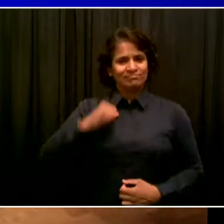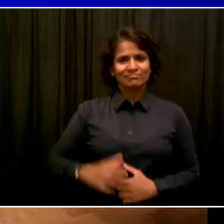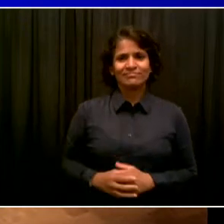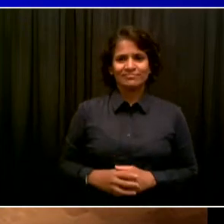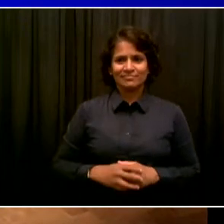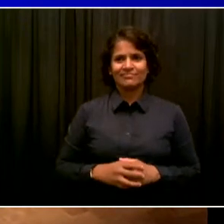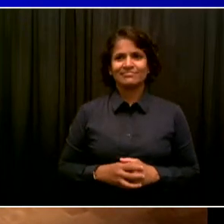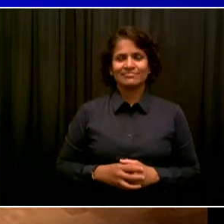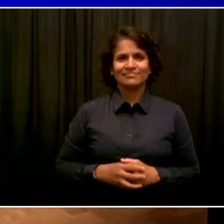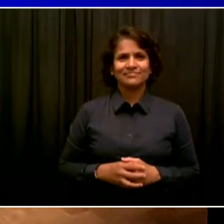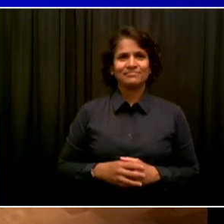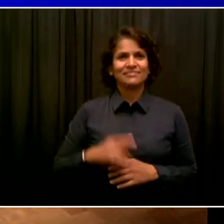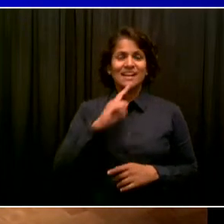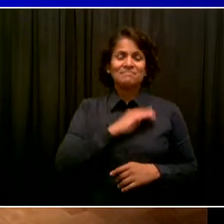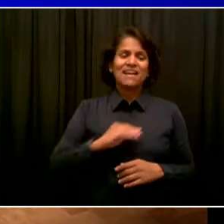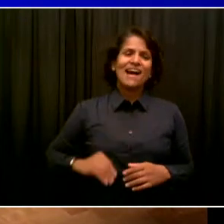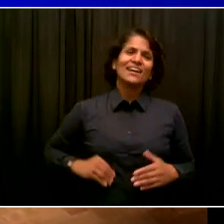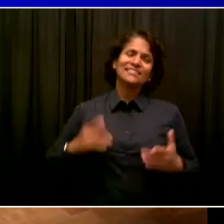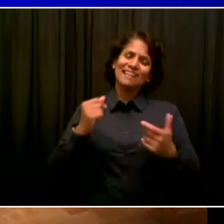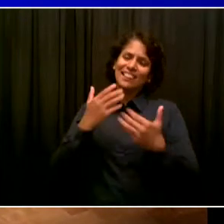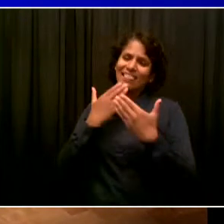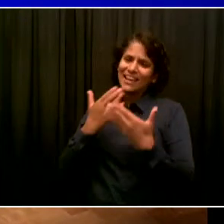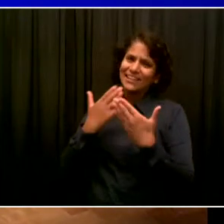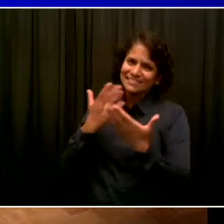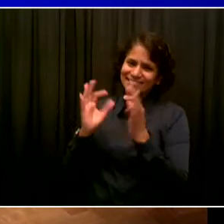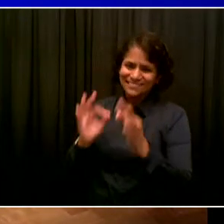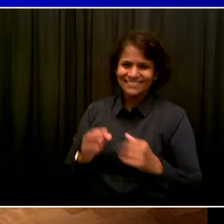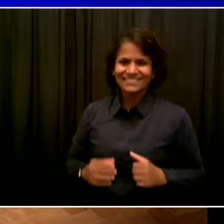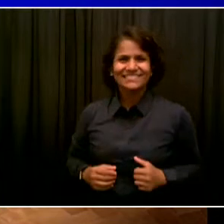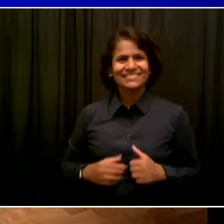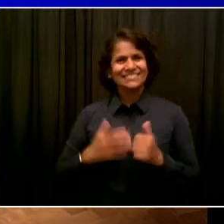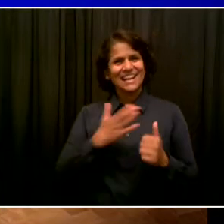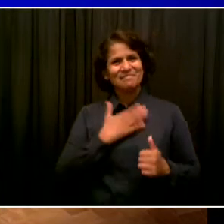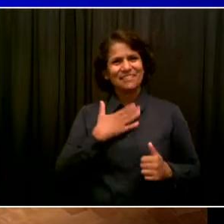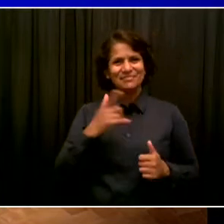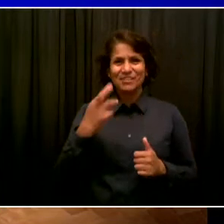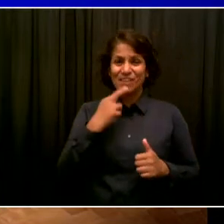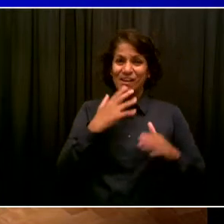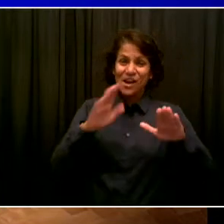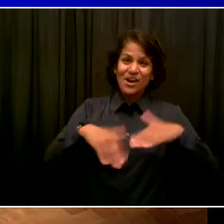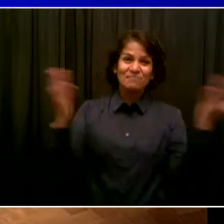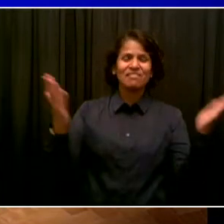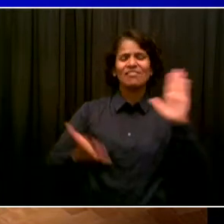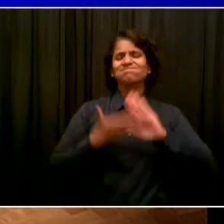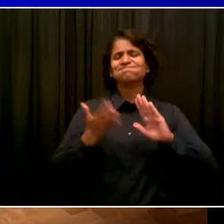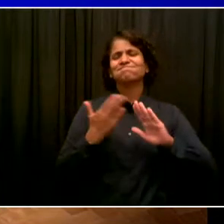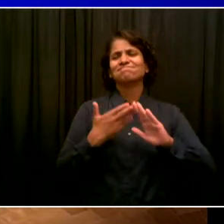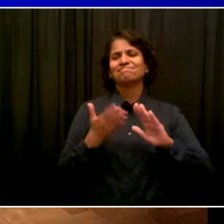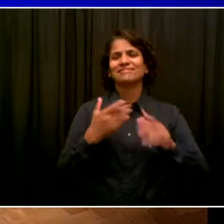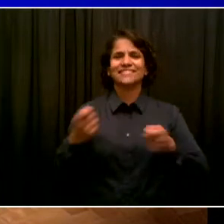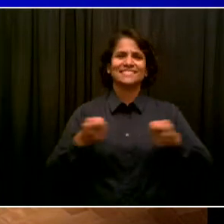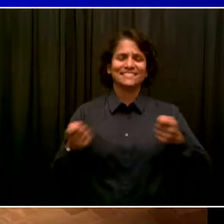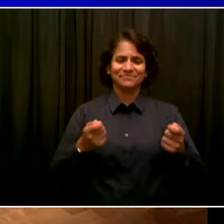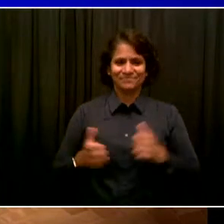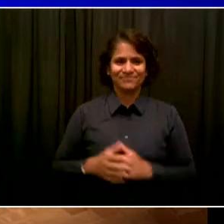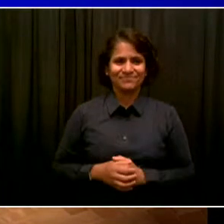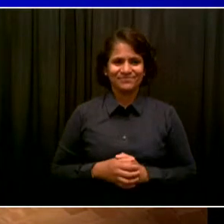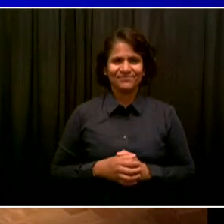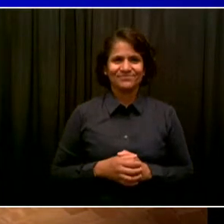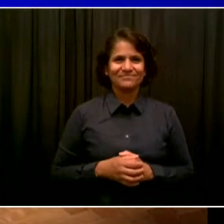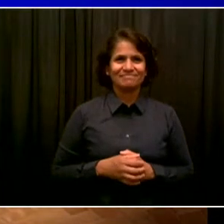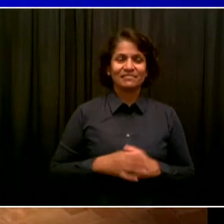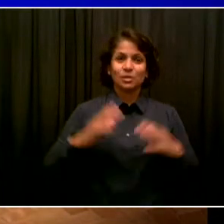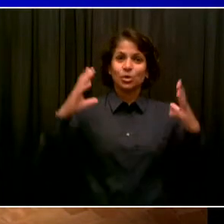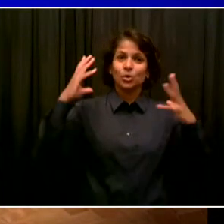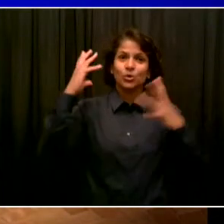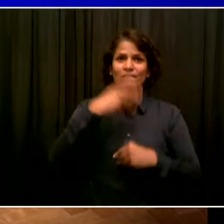back strong. Again, one of the great New York places. And thank you for your commitment to keeping the customers safe.